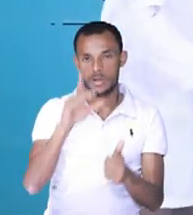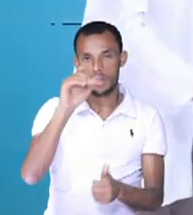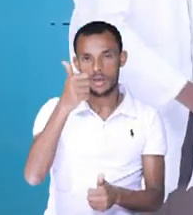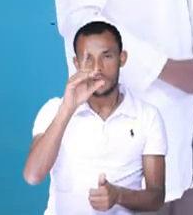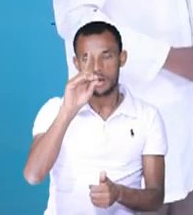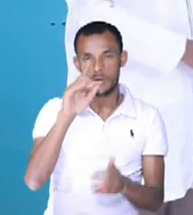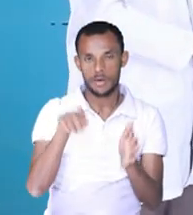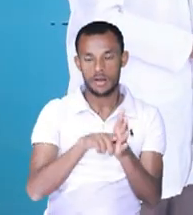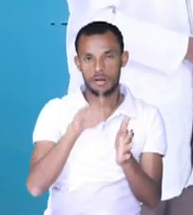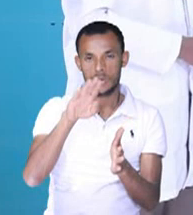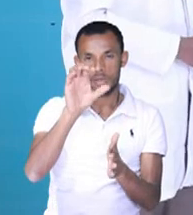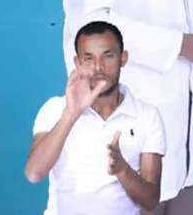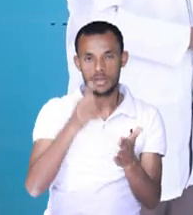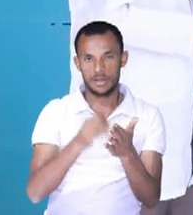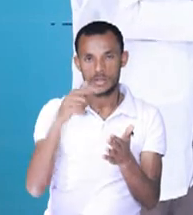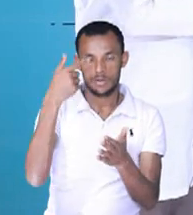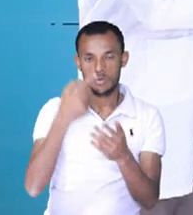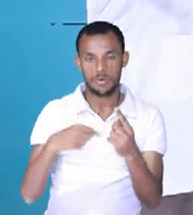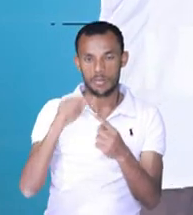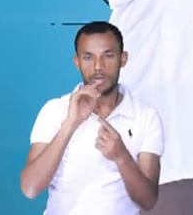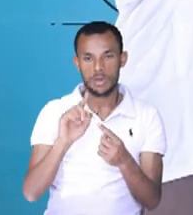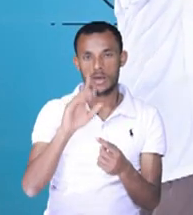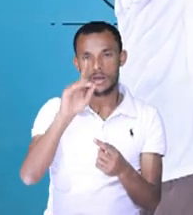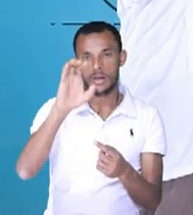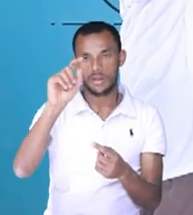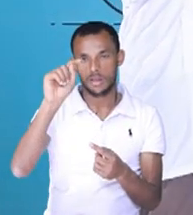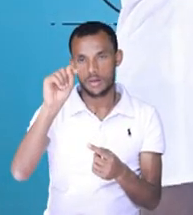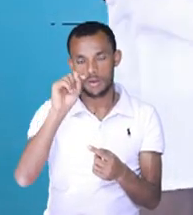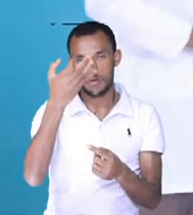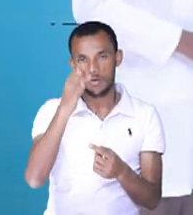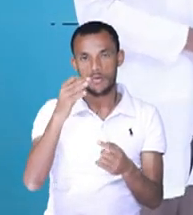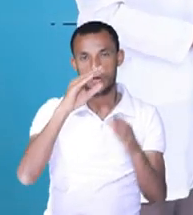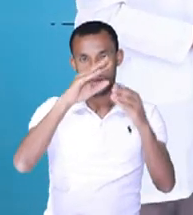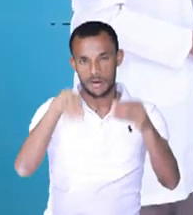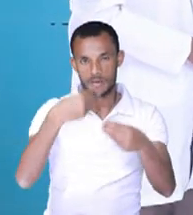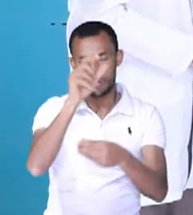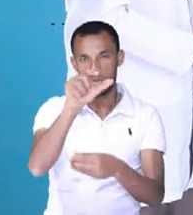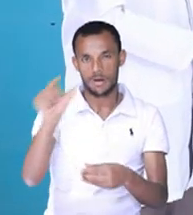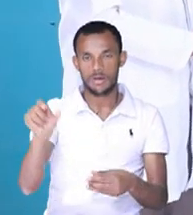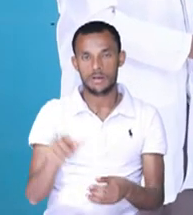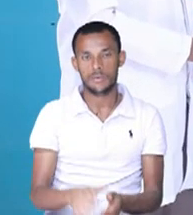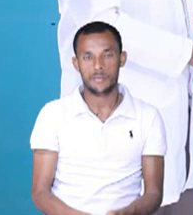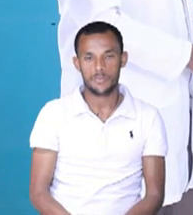minus BC, it is said to be the determinant of the given matrix it will be.